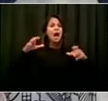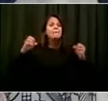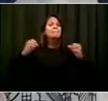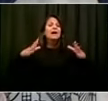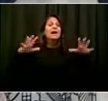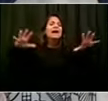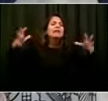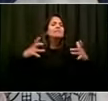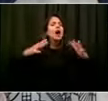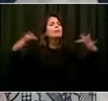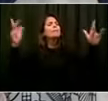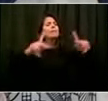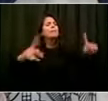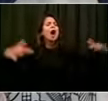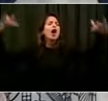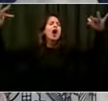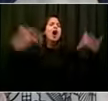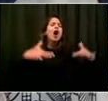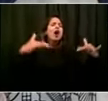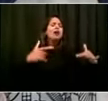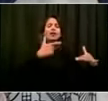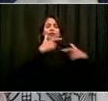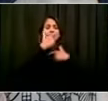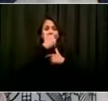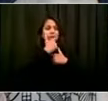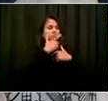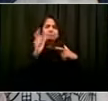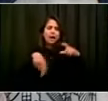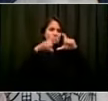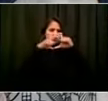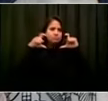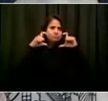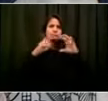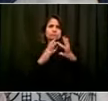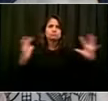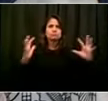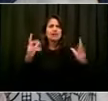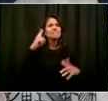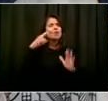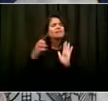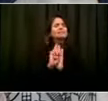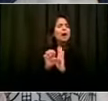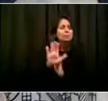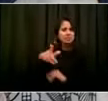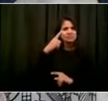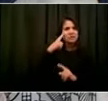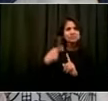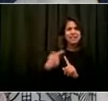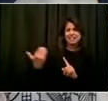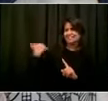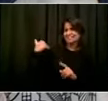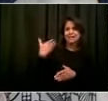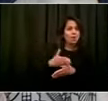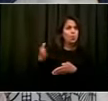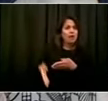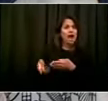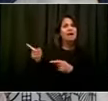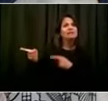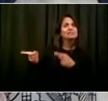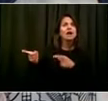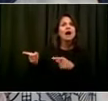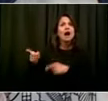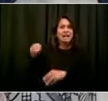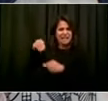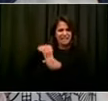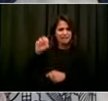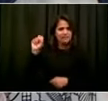those attendees were seen not wearing face coverings and packed together in a large crowd. So I wanted to see if you plan to,